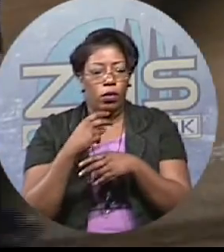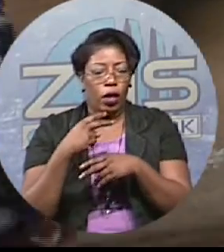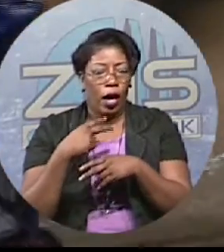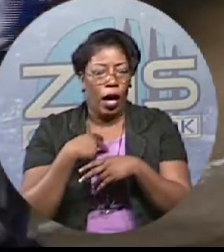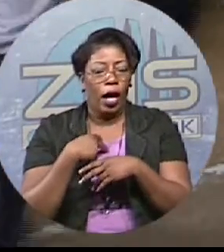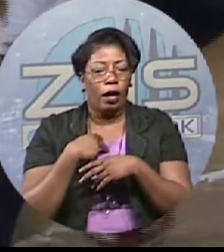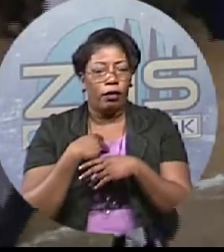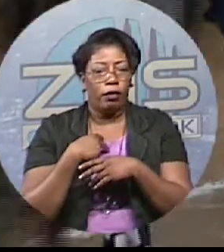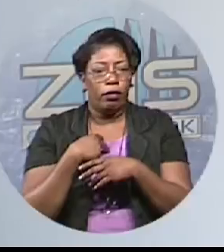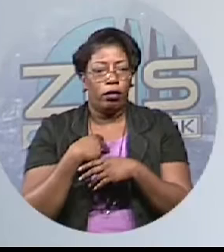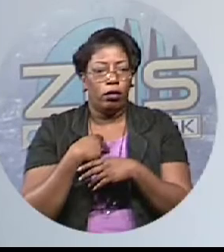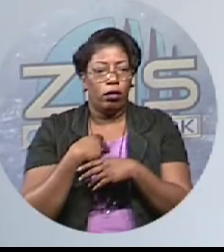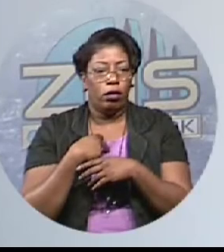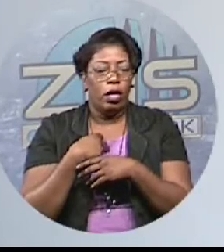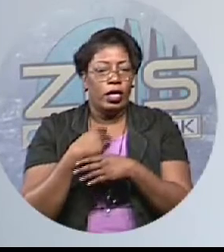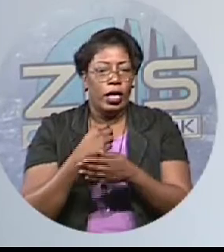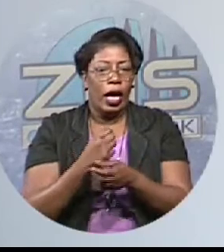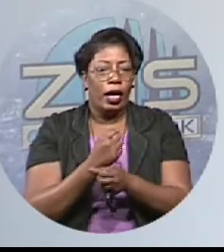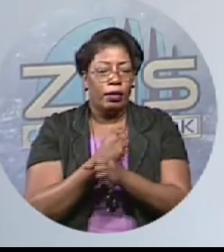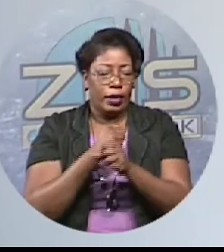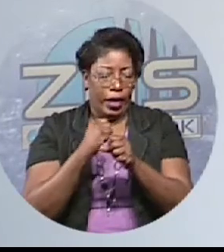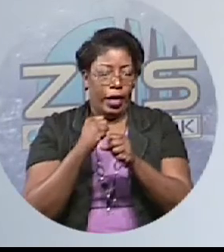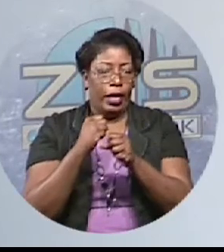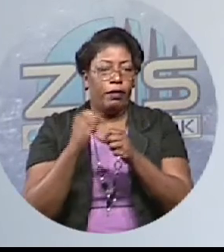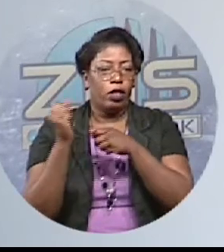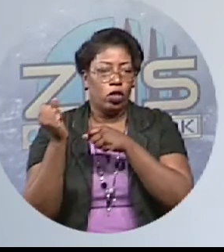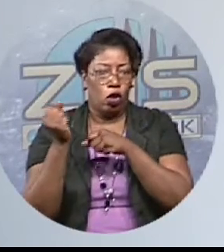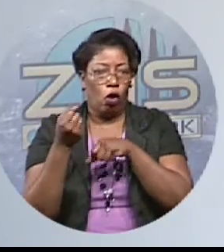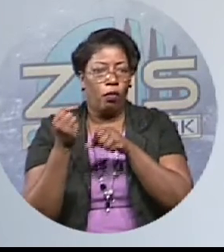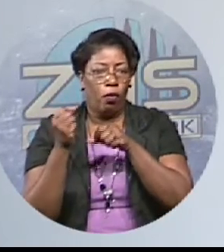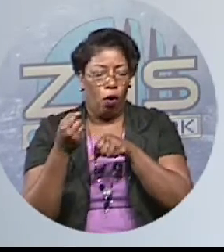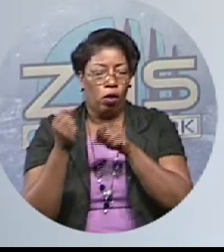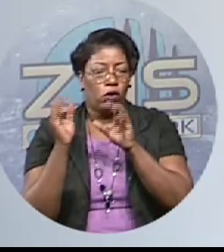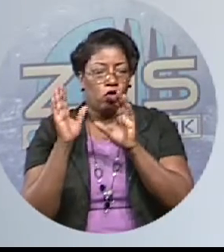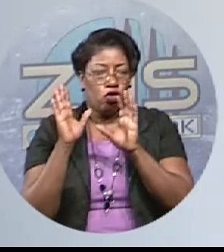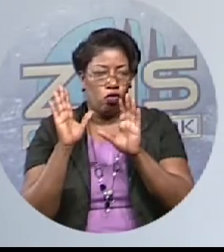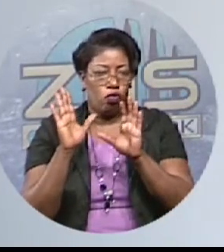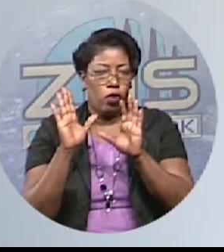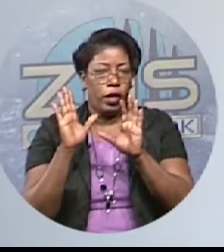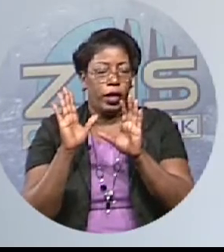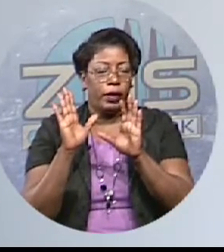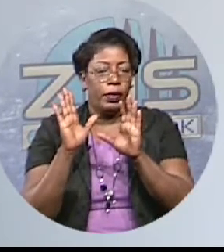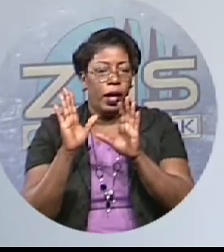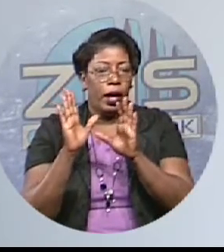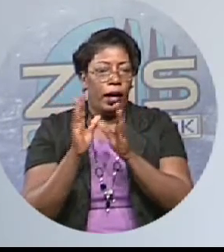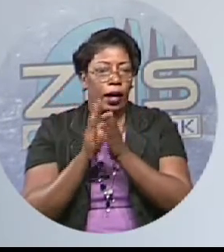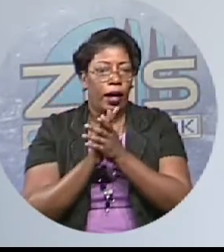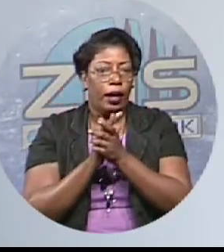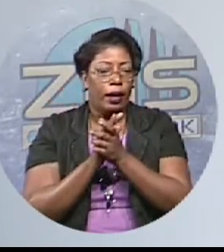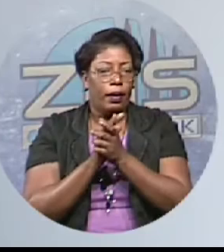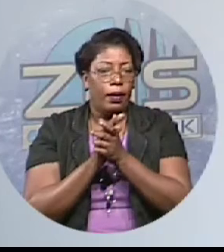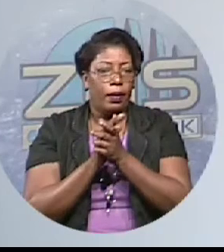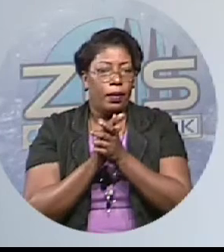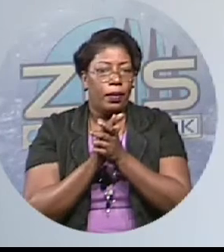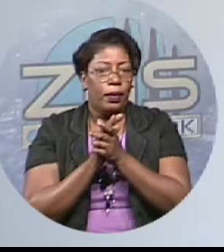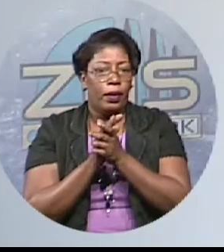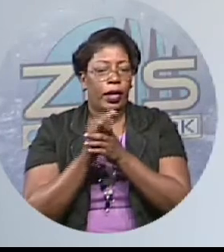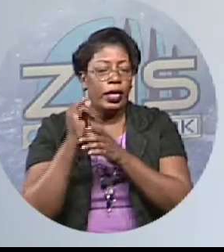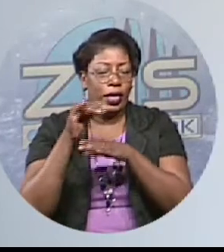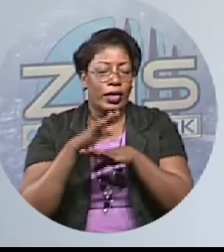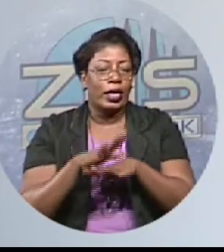softball from the grave. And he's brought it to where it is. He's stabilized the